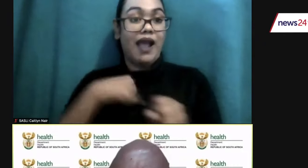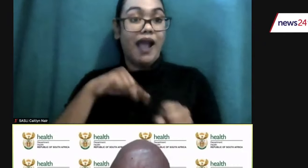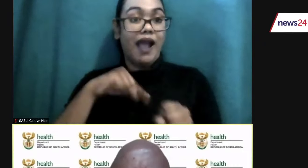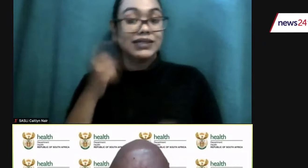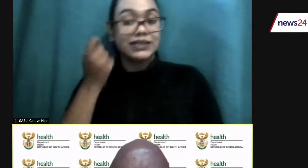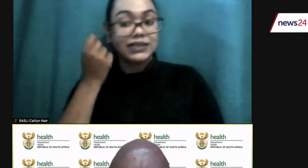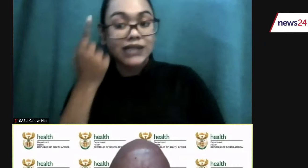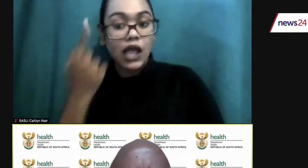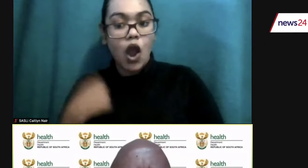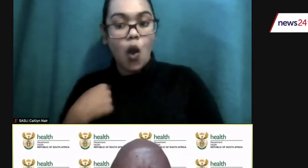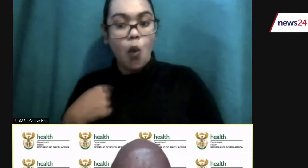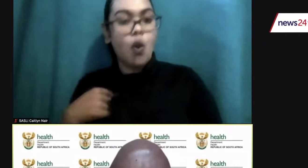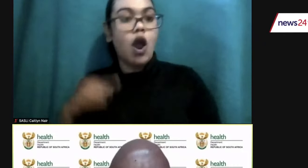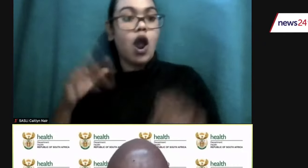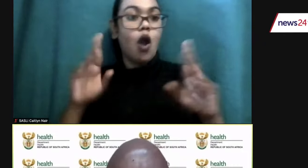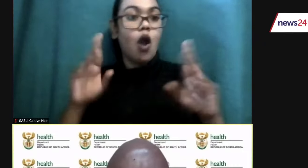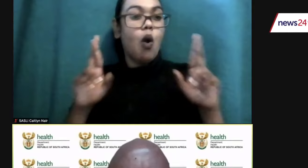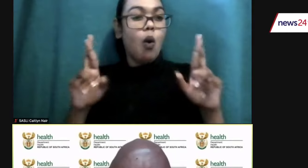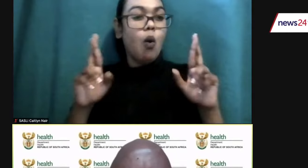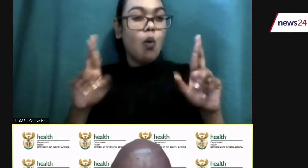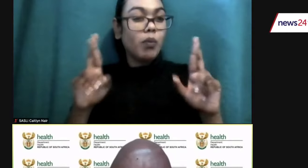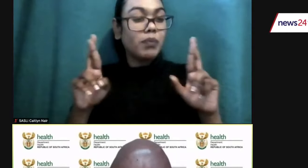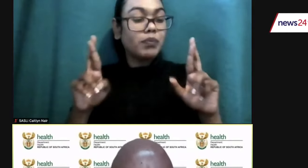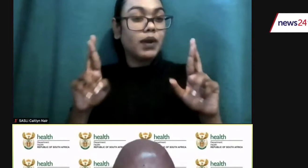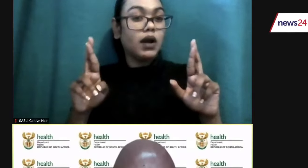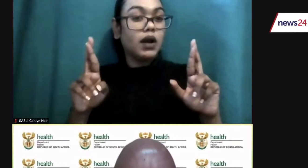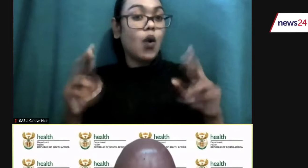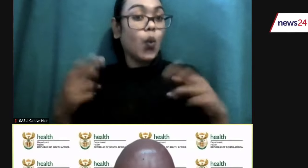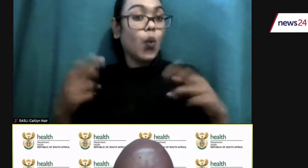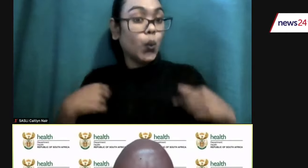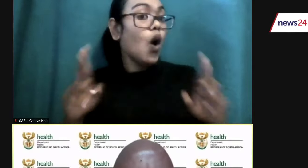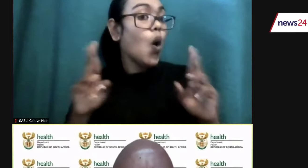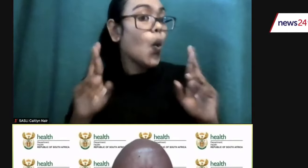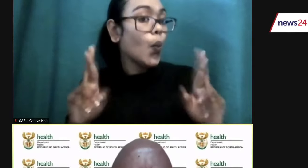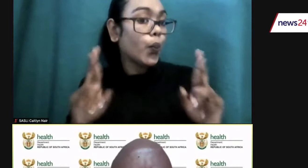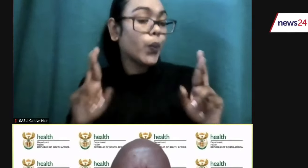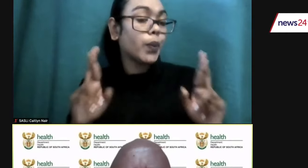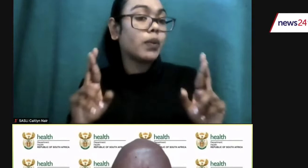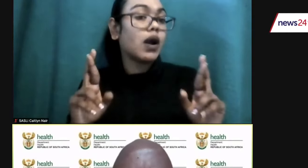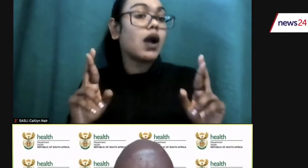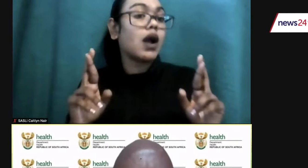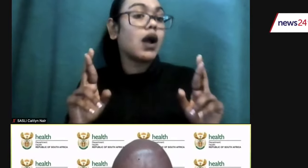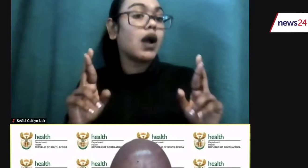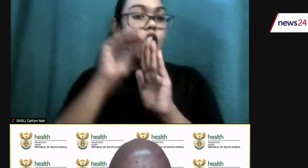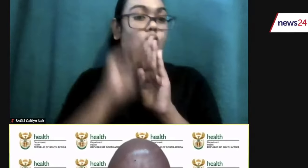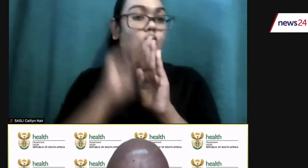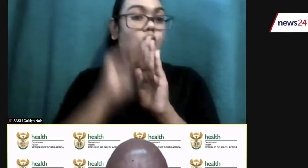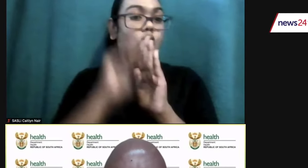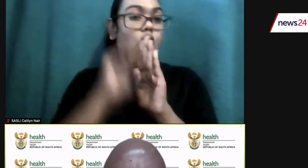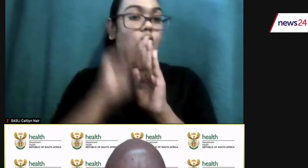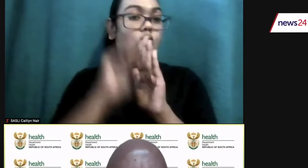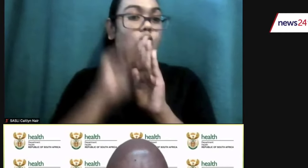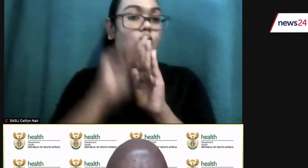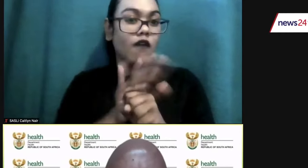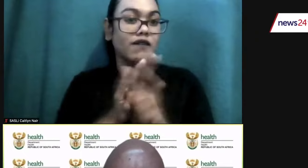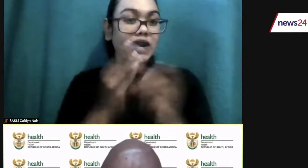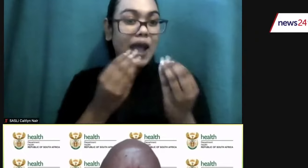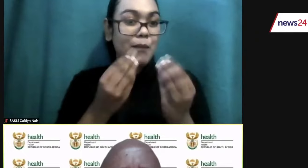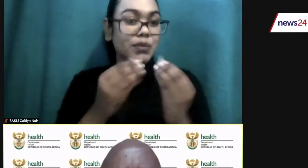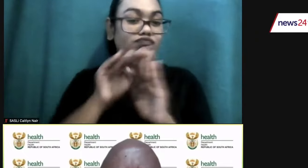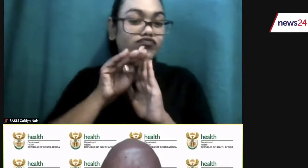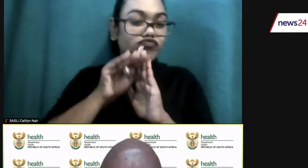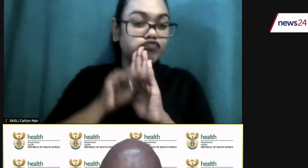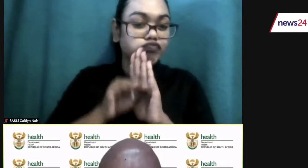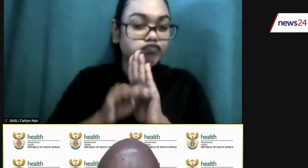for a very long, recess in terms of low infections, so that, a lot